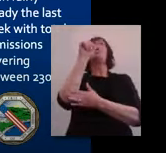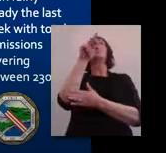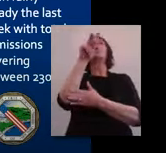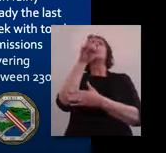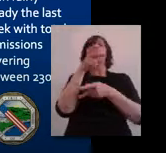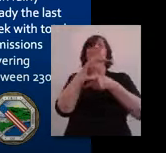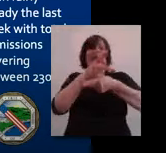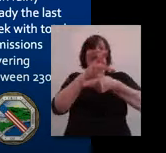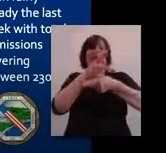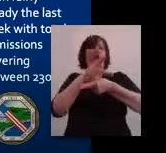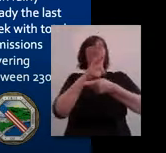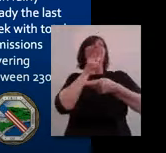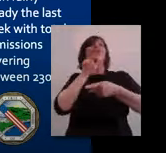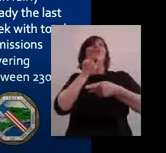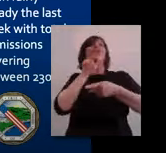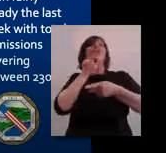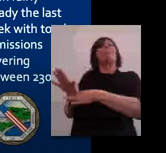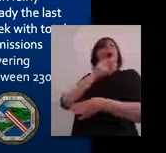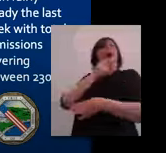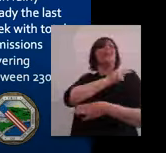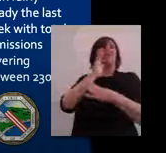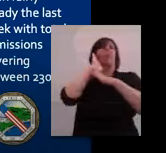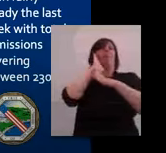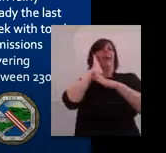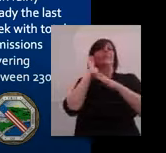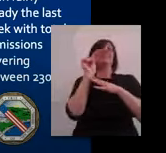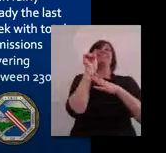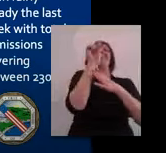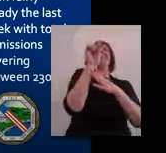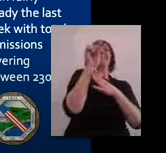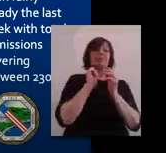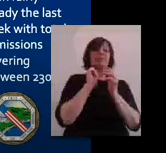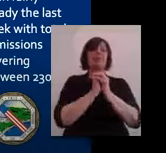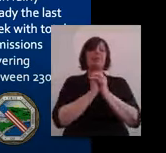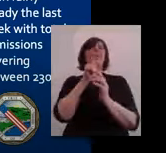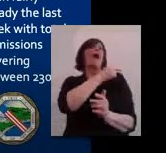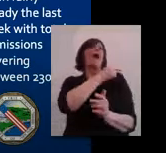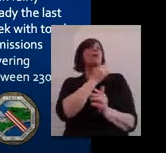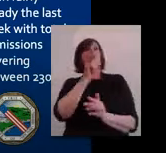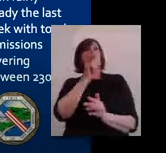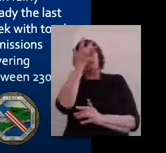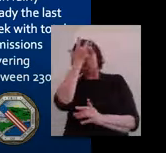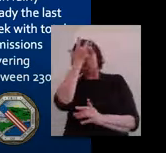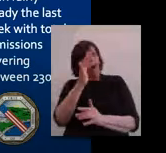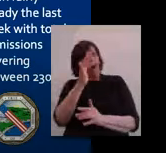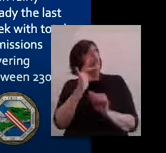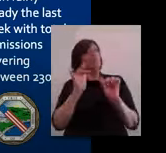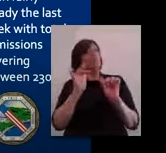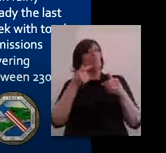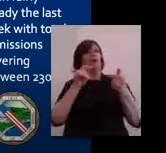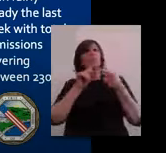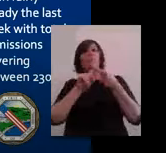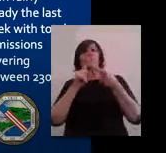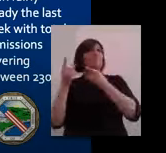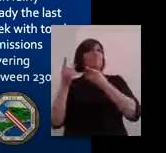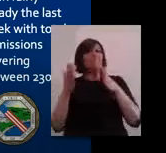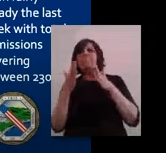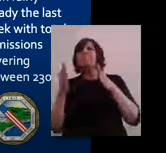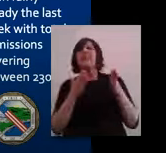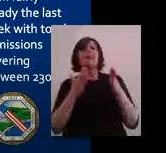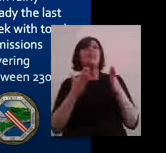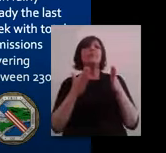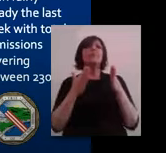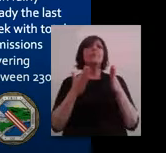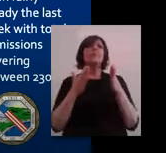bed. Also, the hospitals are being very smart and trying some innovative strategies to keep people, off